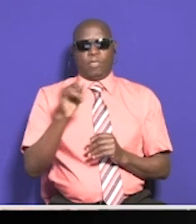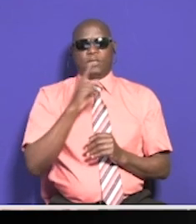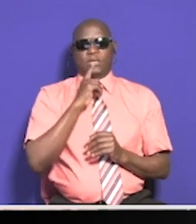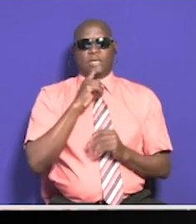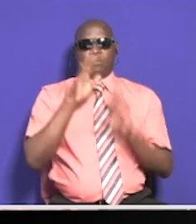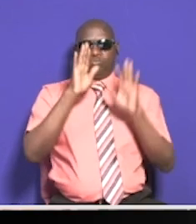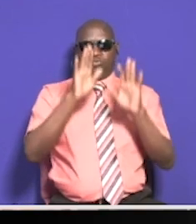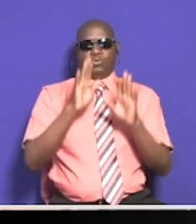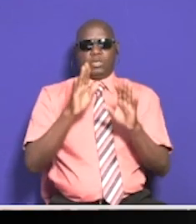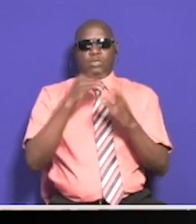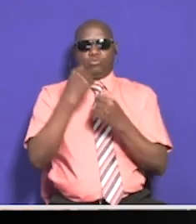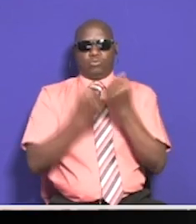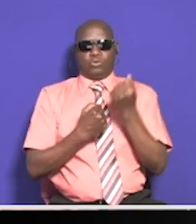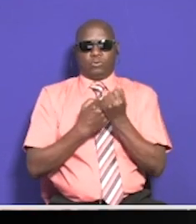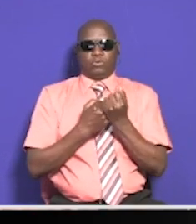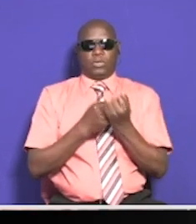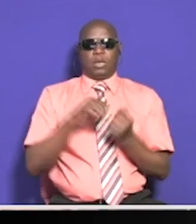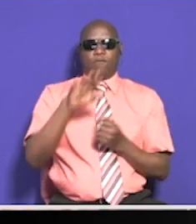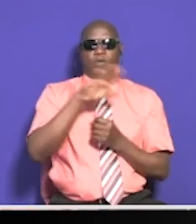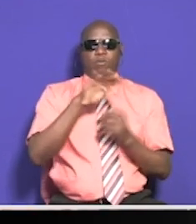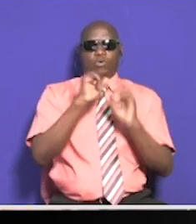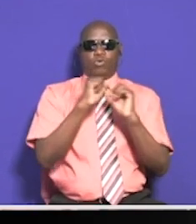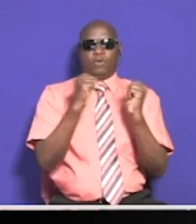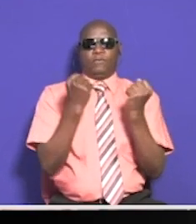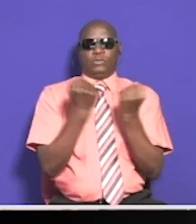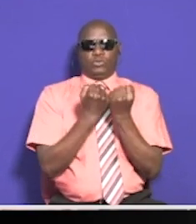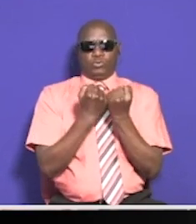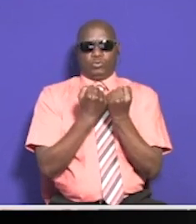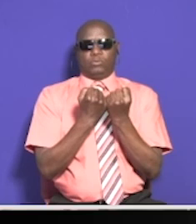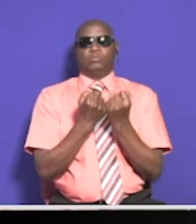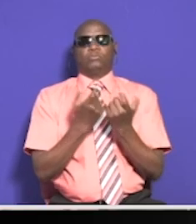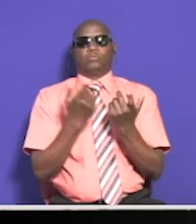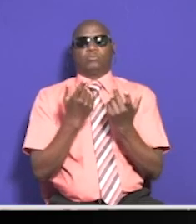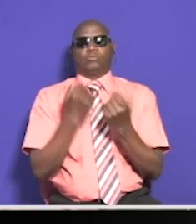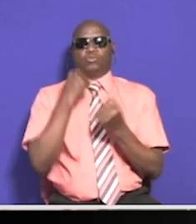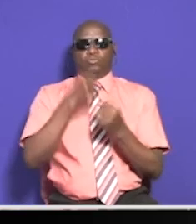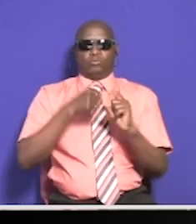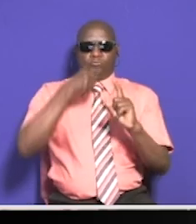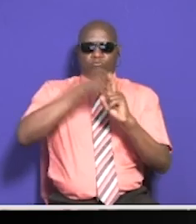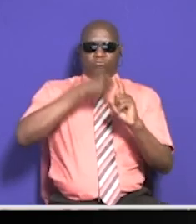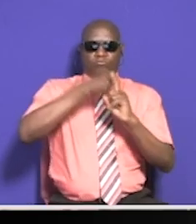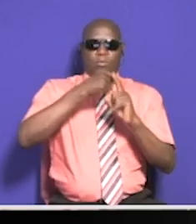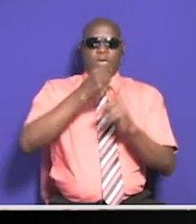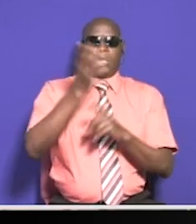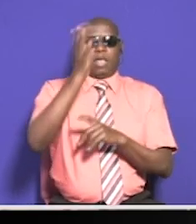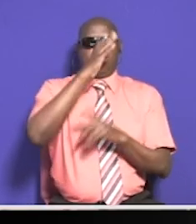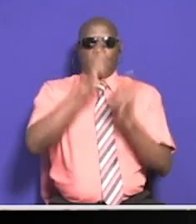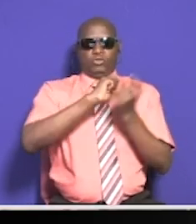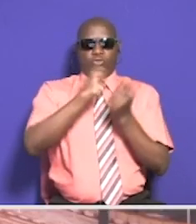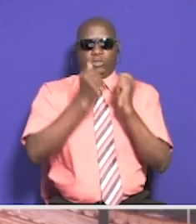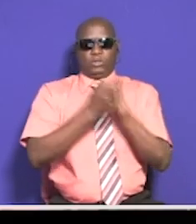promoting environmental conservation and combating climate change while contributing to the country's economic